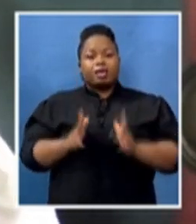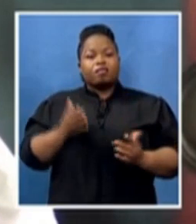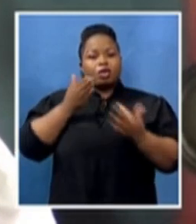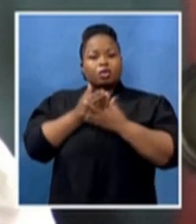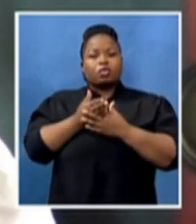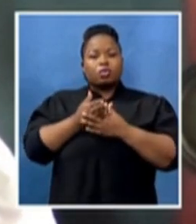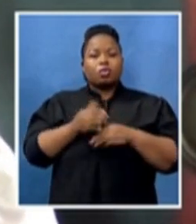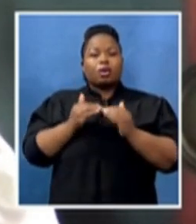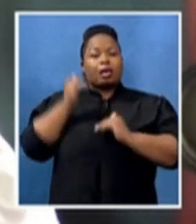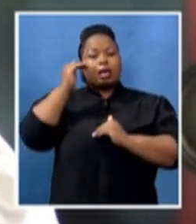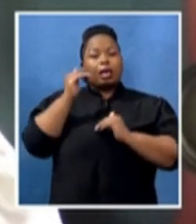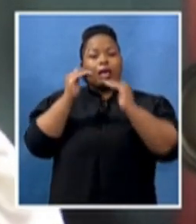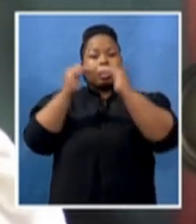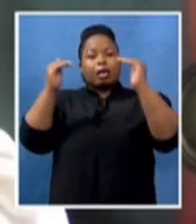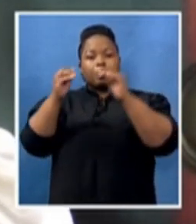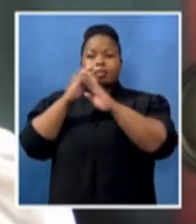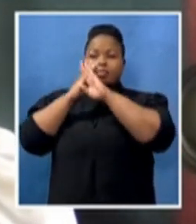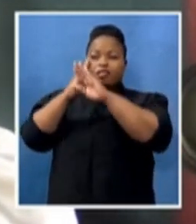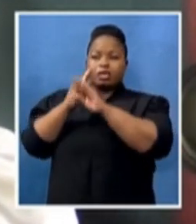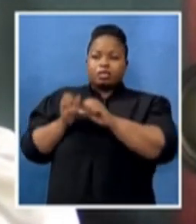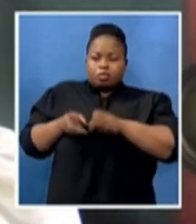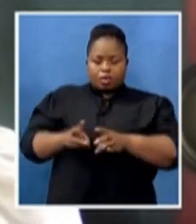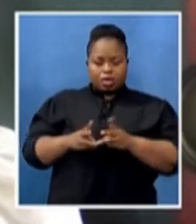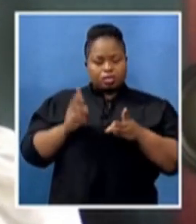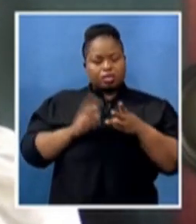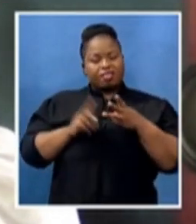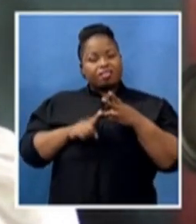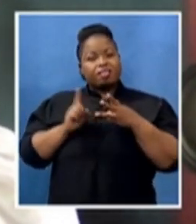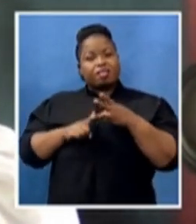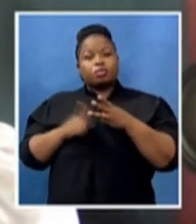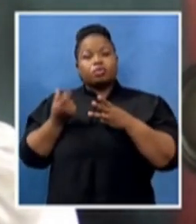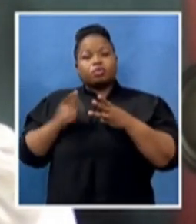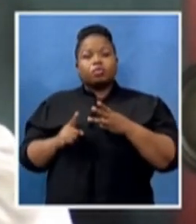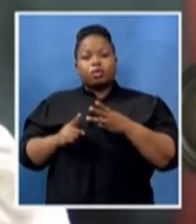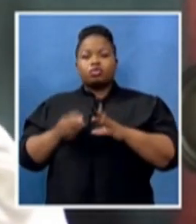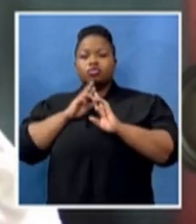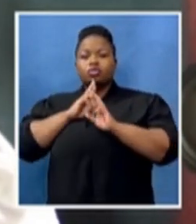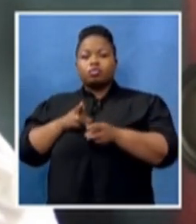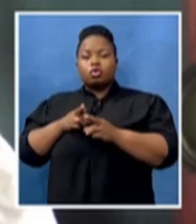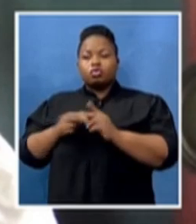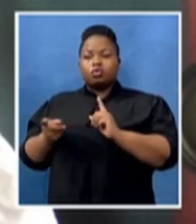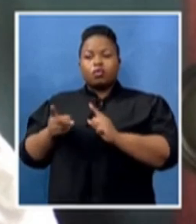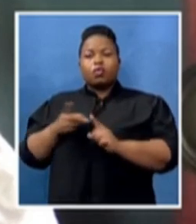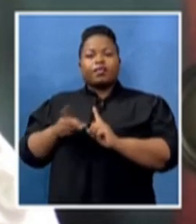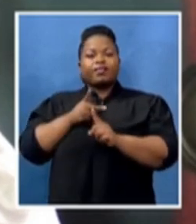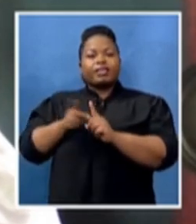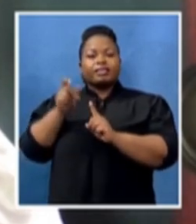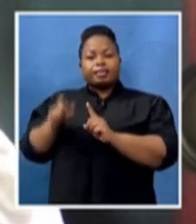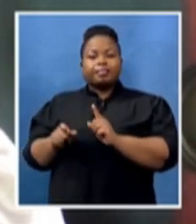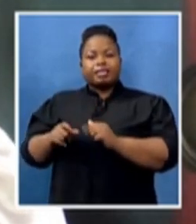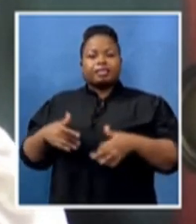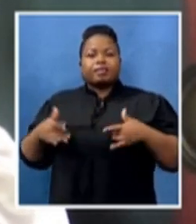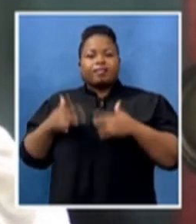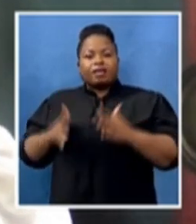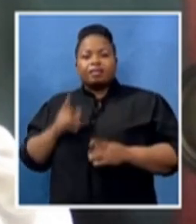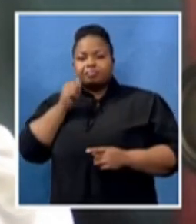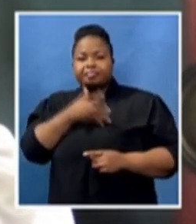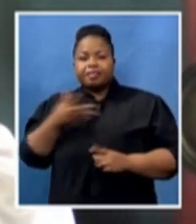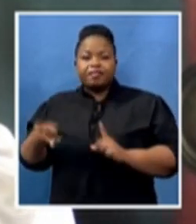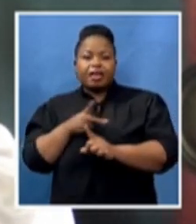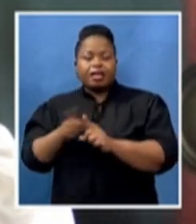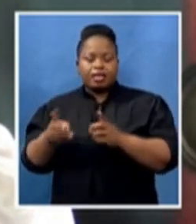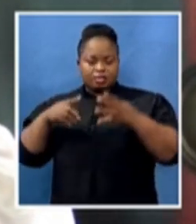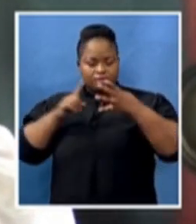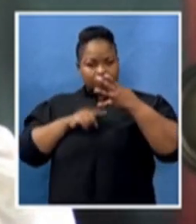is respond to victims and survivors of gender-based violence. Fourth is strengthen accountability and architecture to respond to